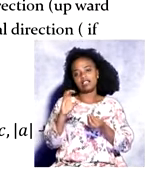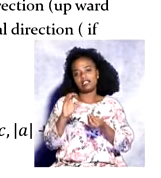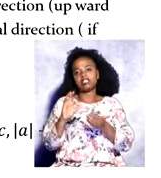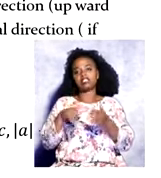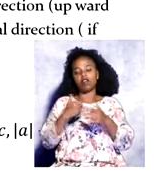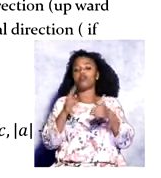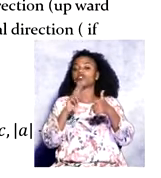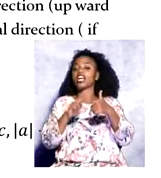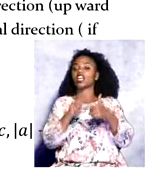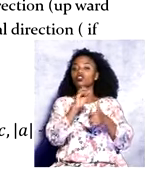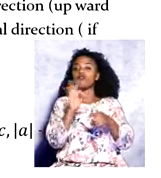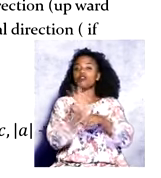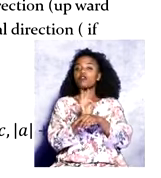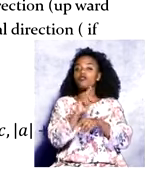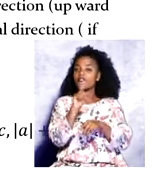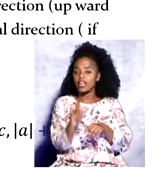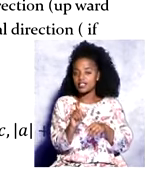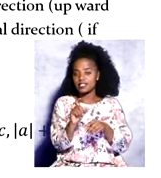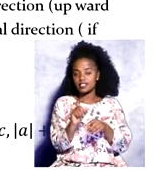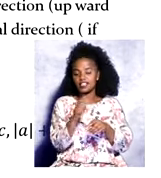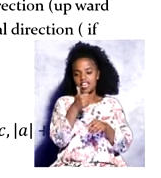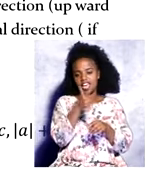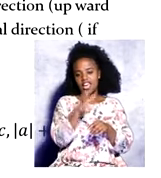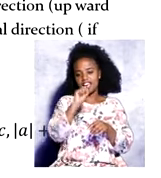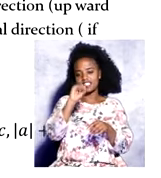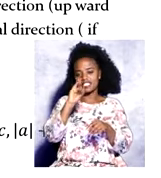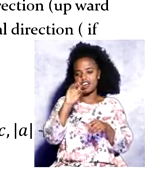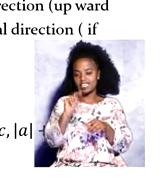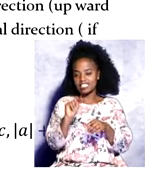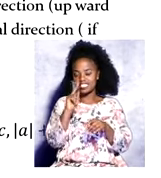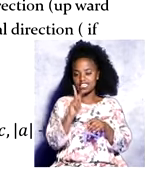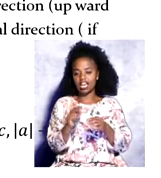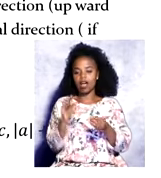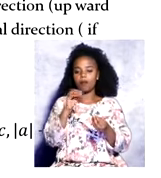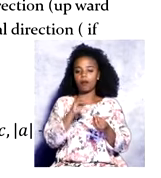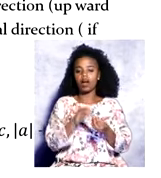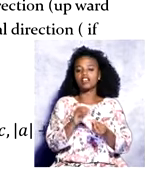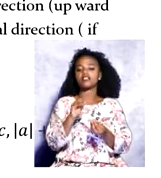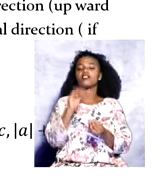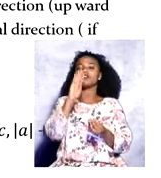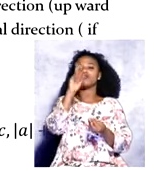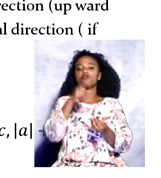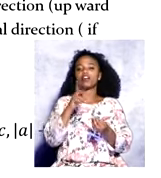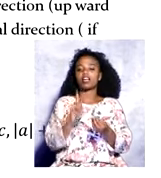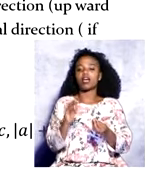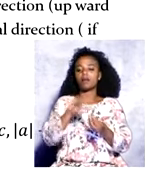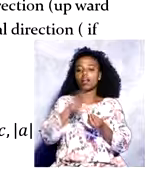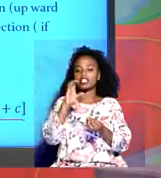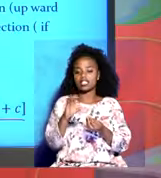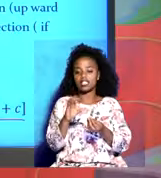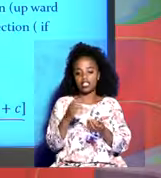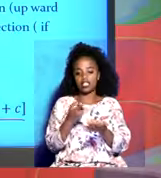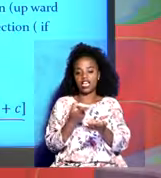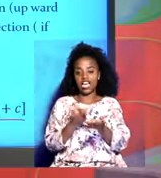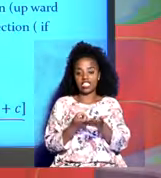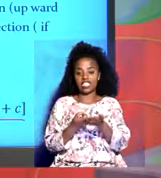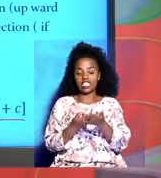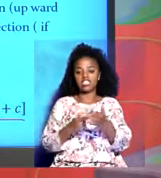of fx a sine k into x plus b over k plus c is on this interval. It